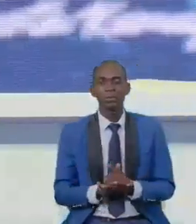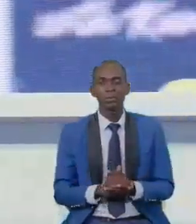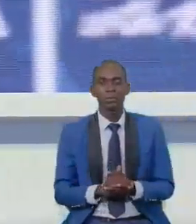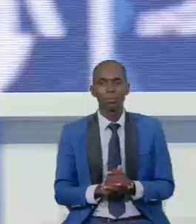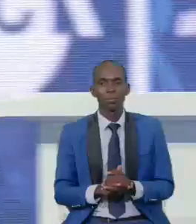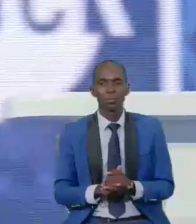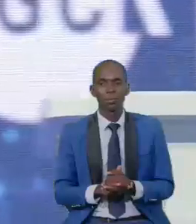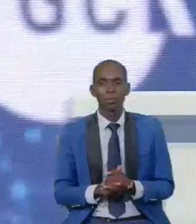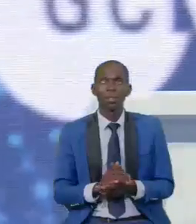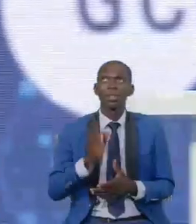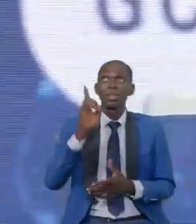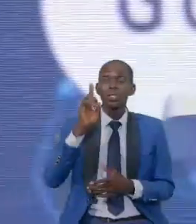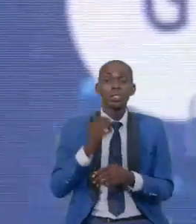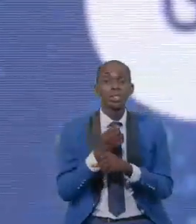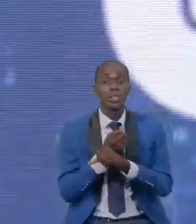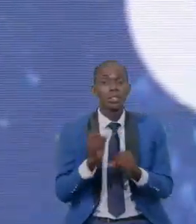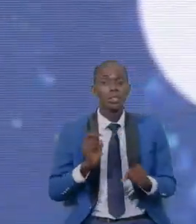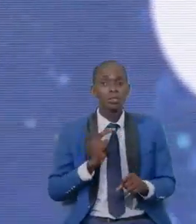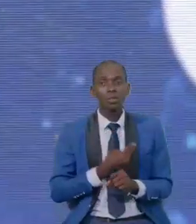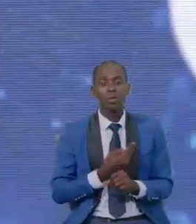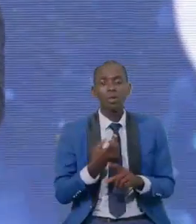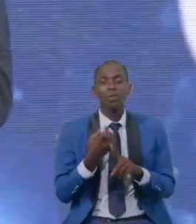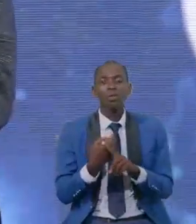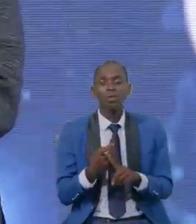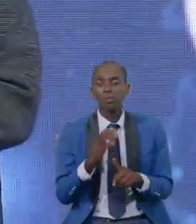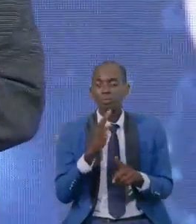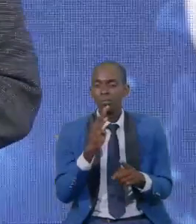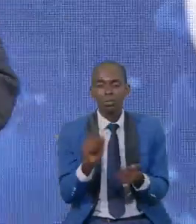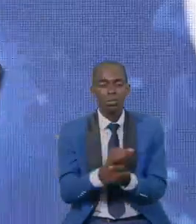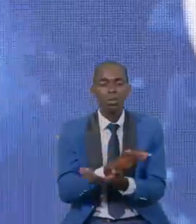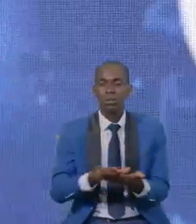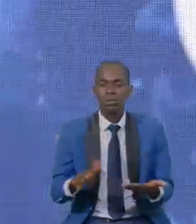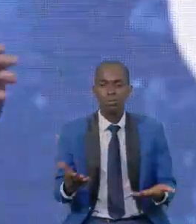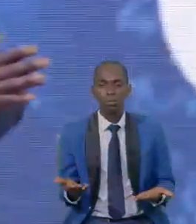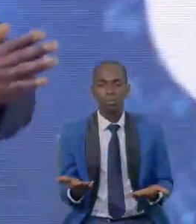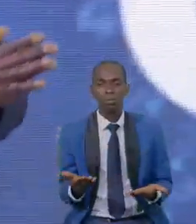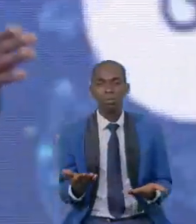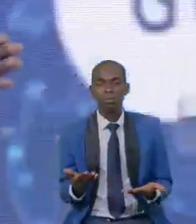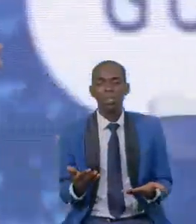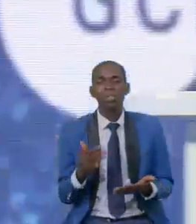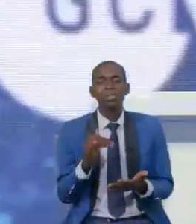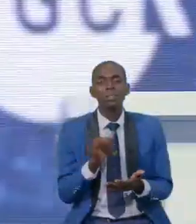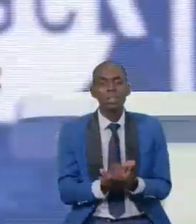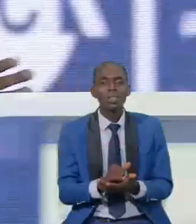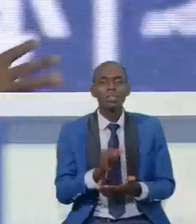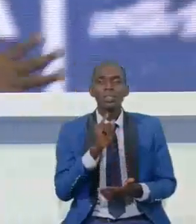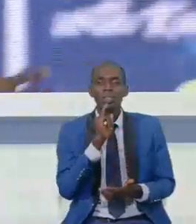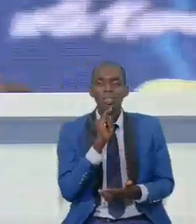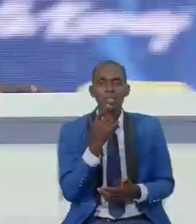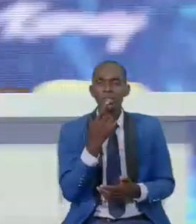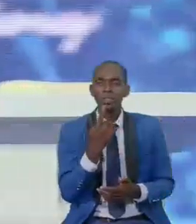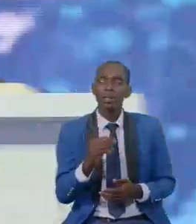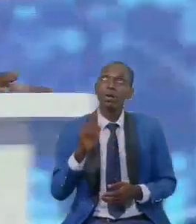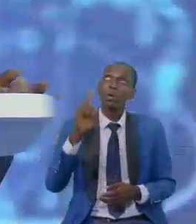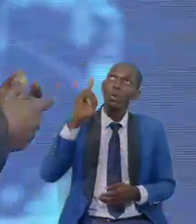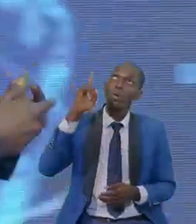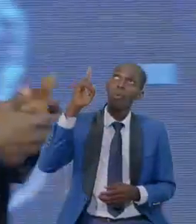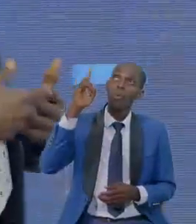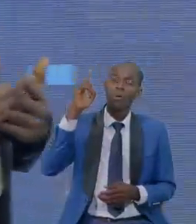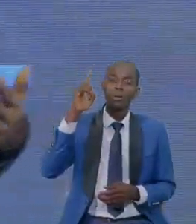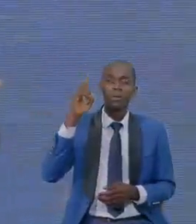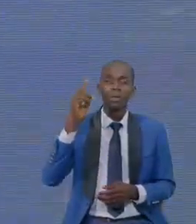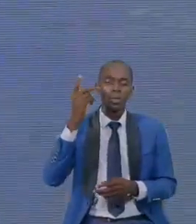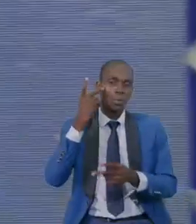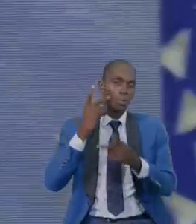He saved us from perdition. That is the one prophesied to